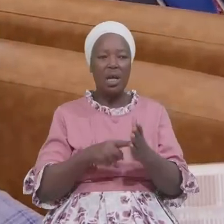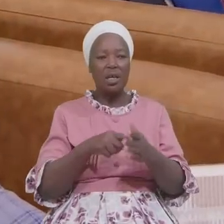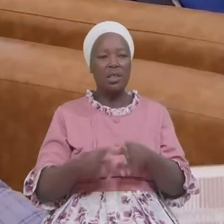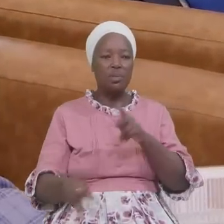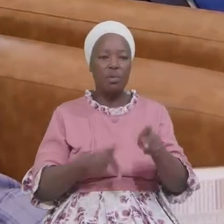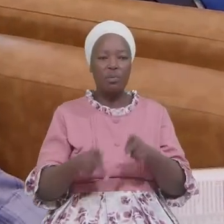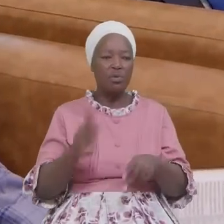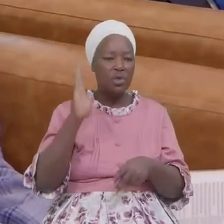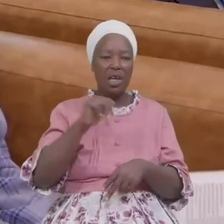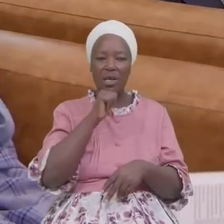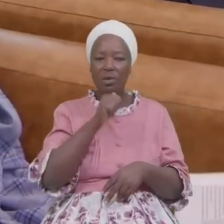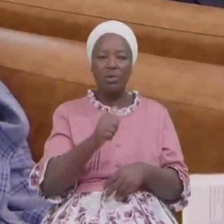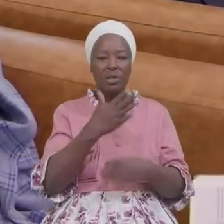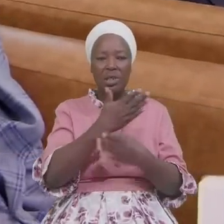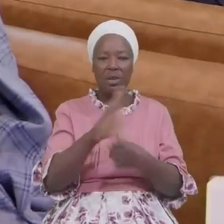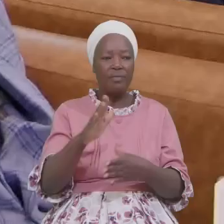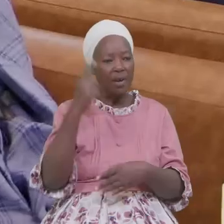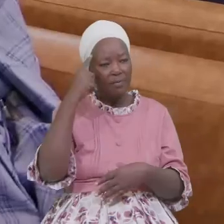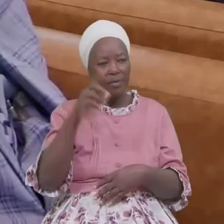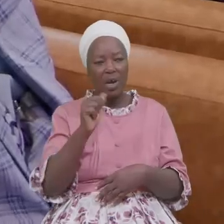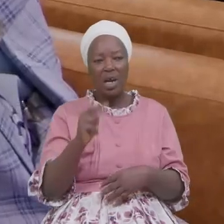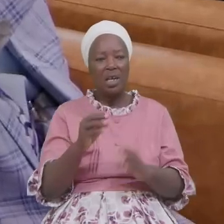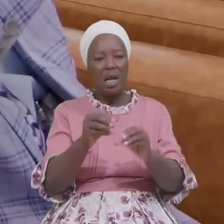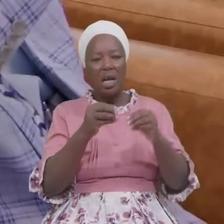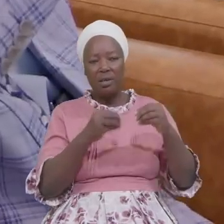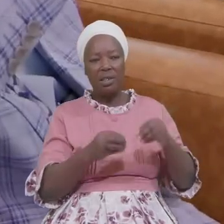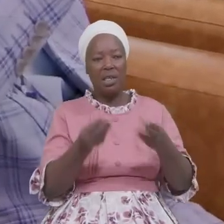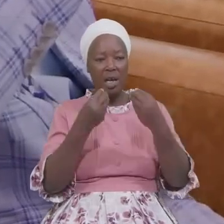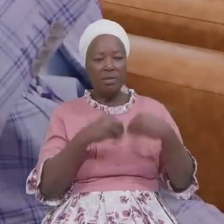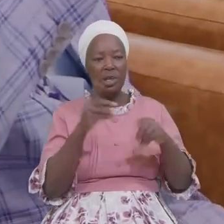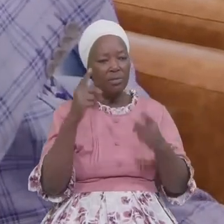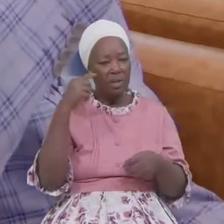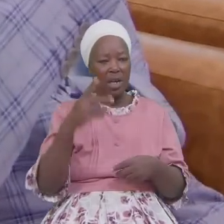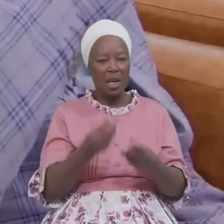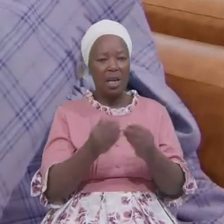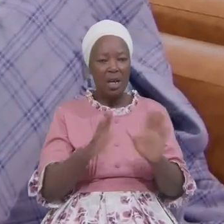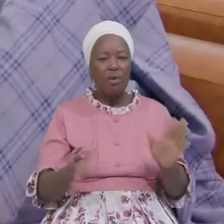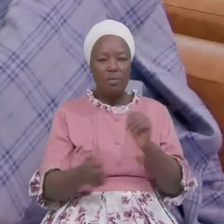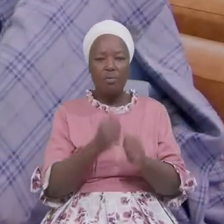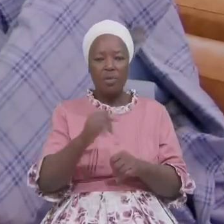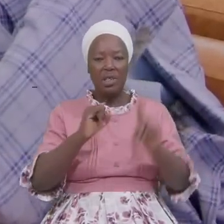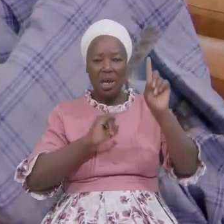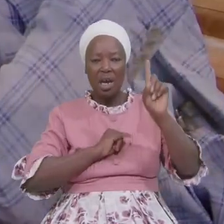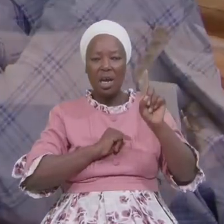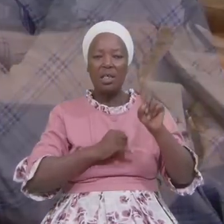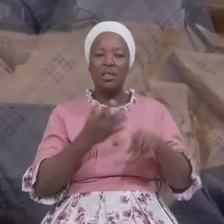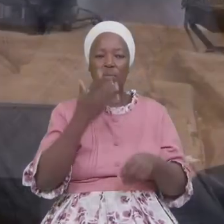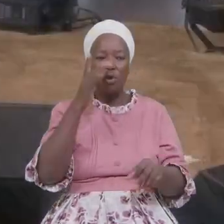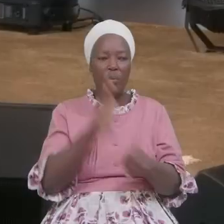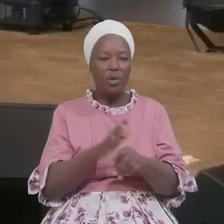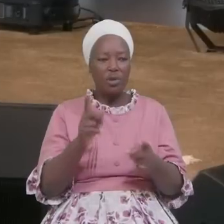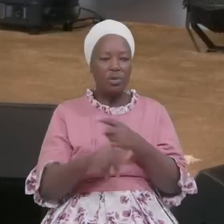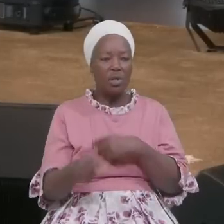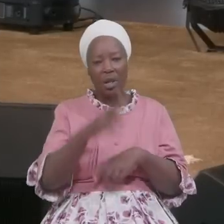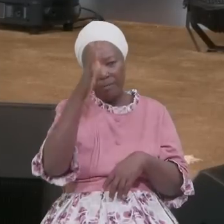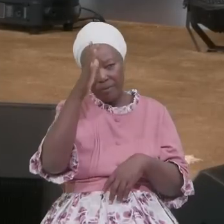shall thou divide for an inheritance the land which I swear unto their